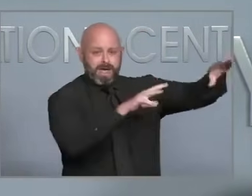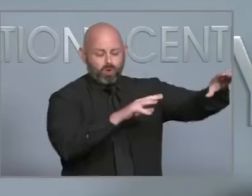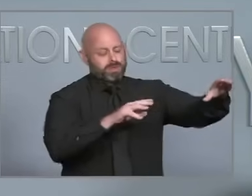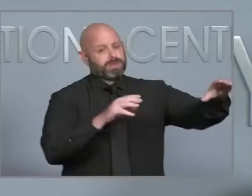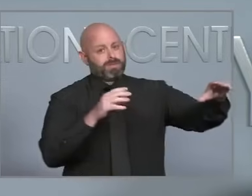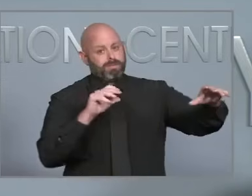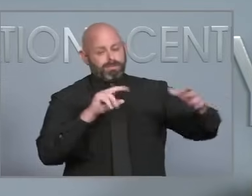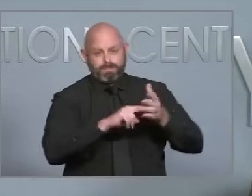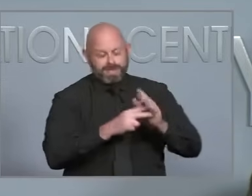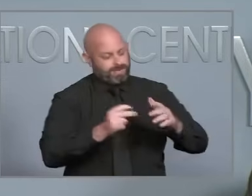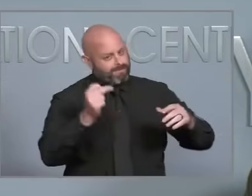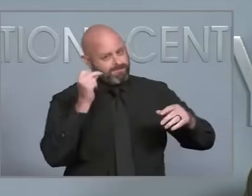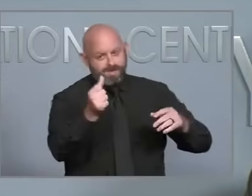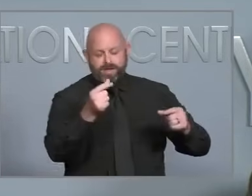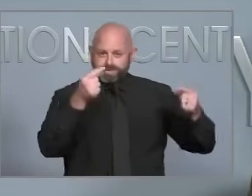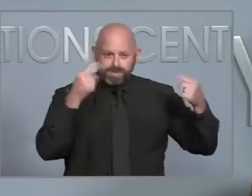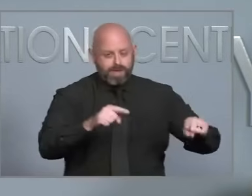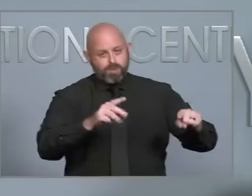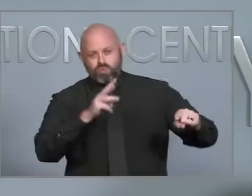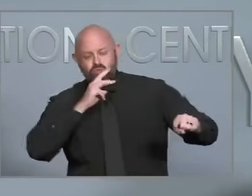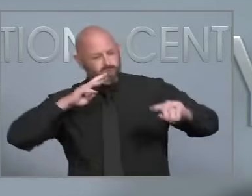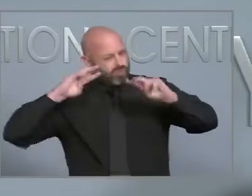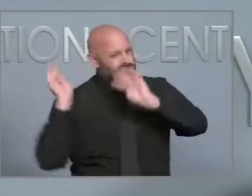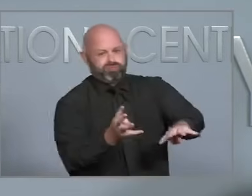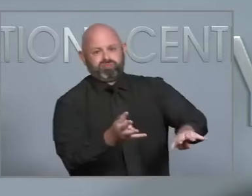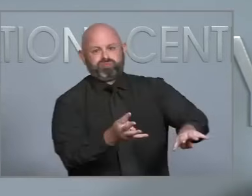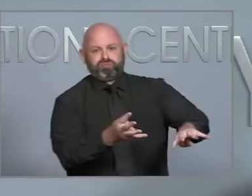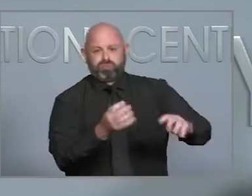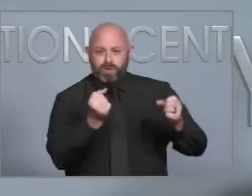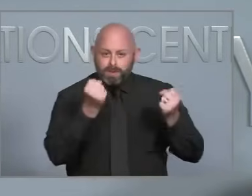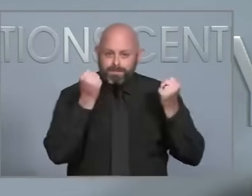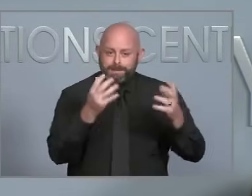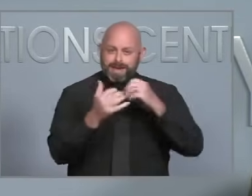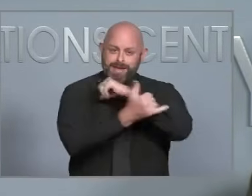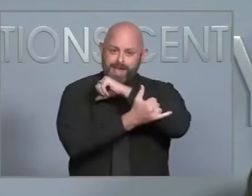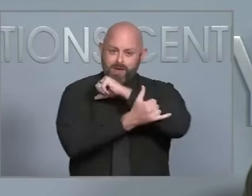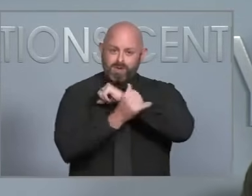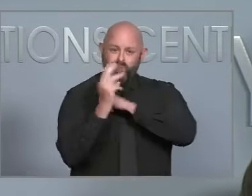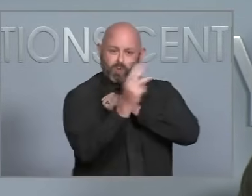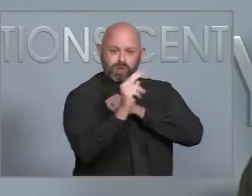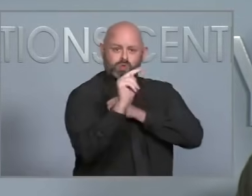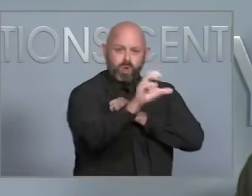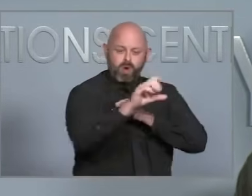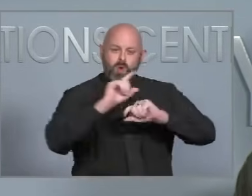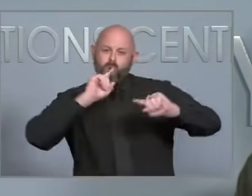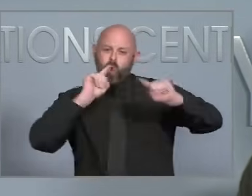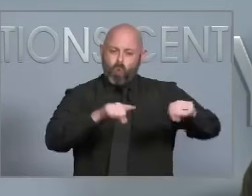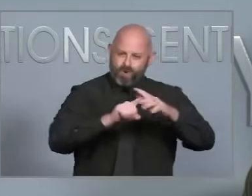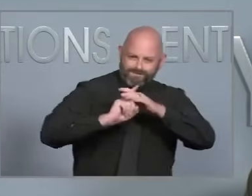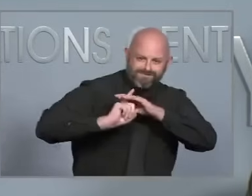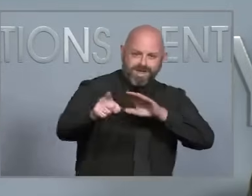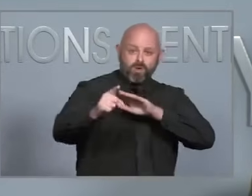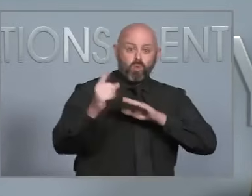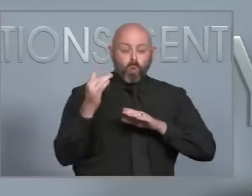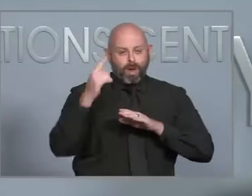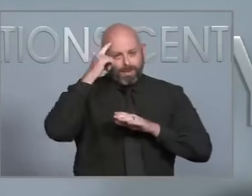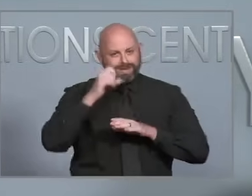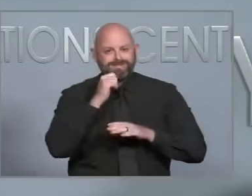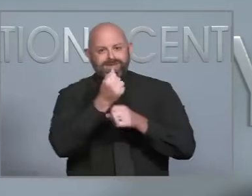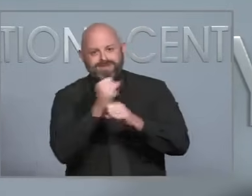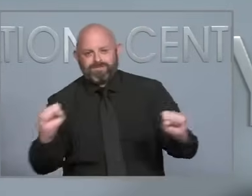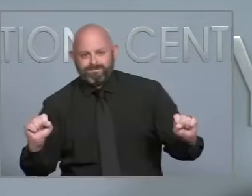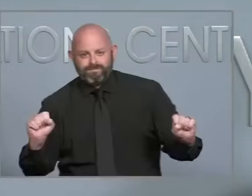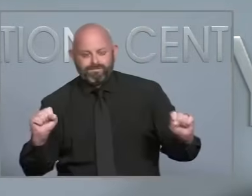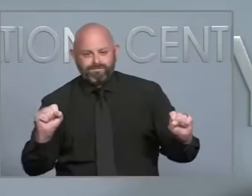to life. Many counties in western North Carolina have ordered evacuations to save lives. It is imperative that all residents